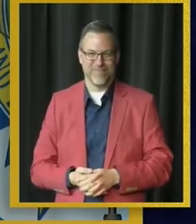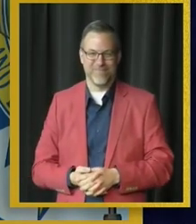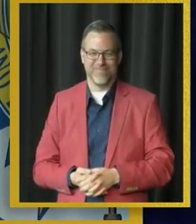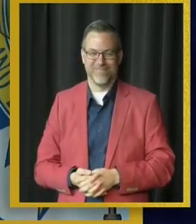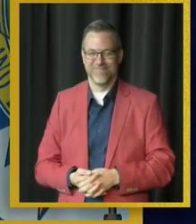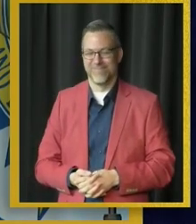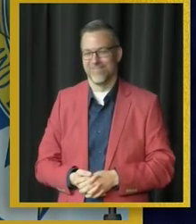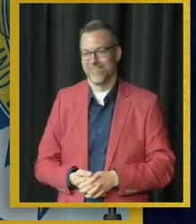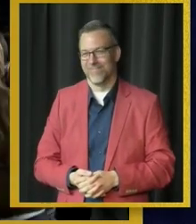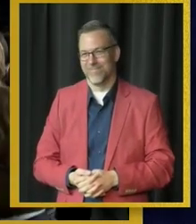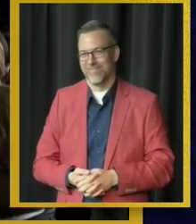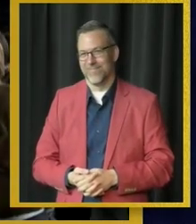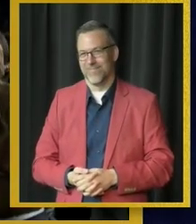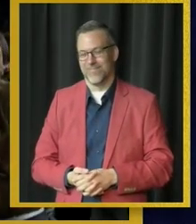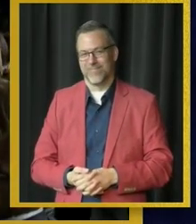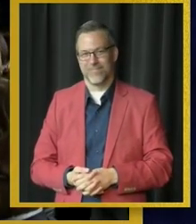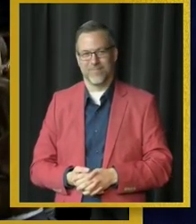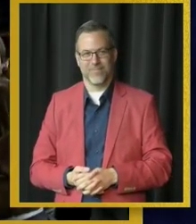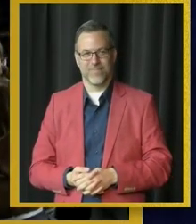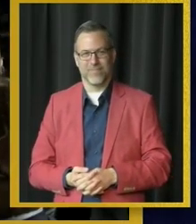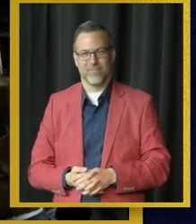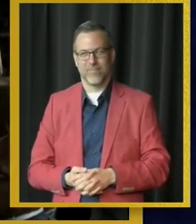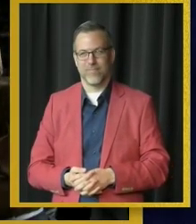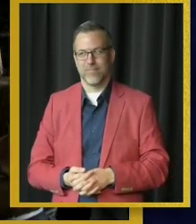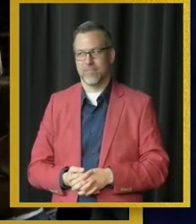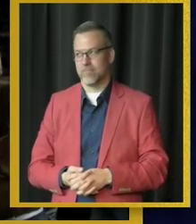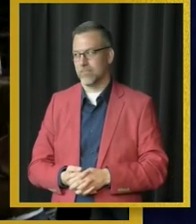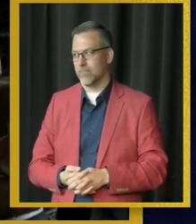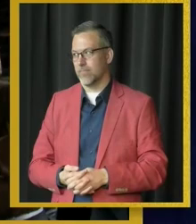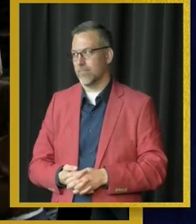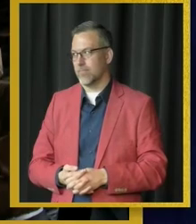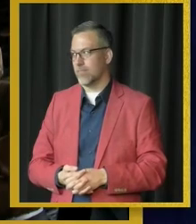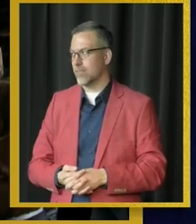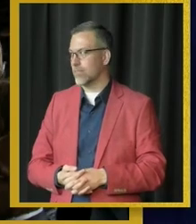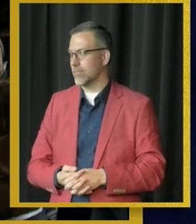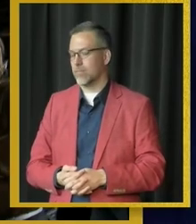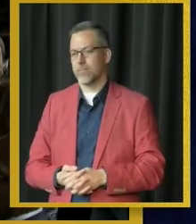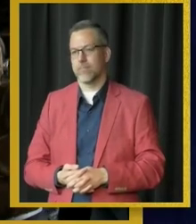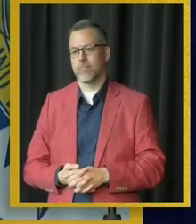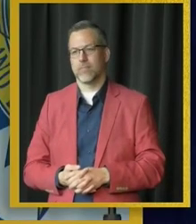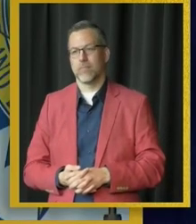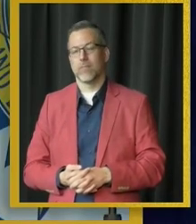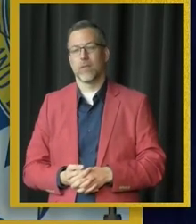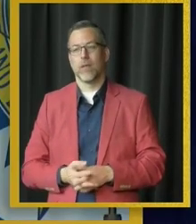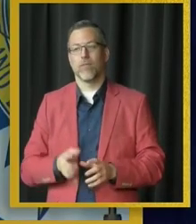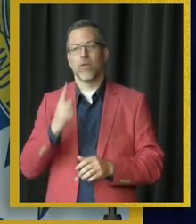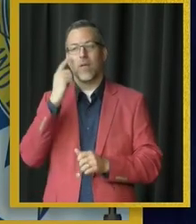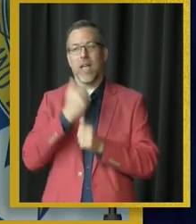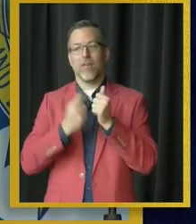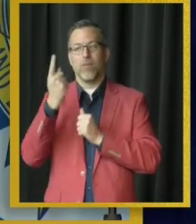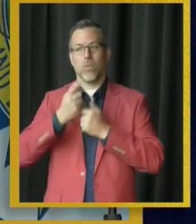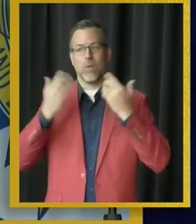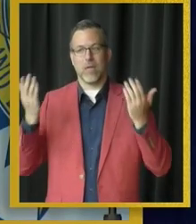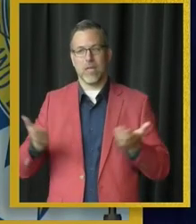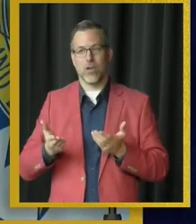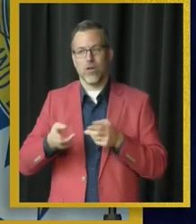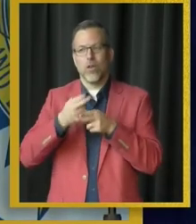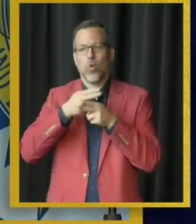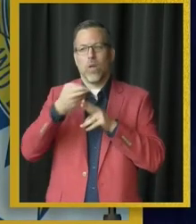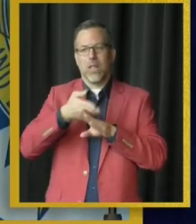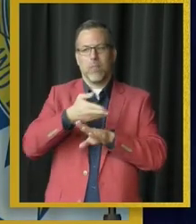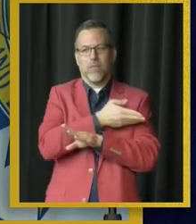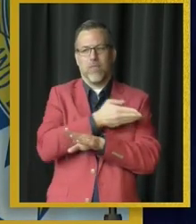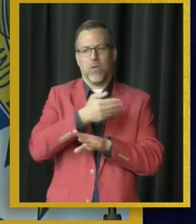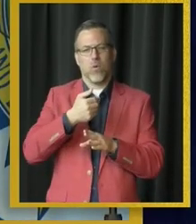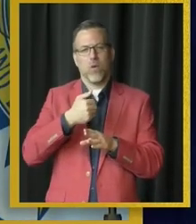It's an honor to stand before you, Mayor, and from in front of all those that are assembled. Quickly, before I invoke